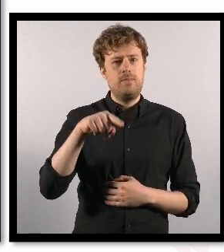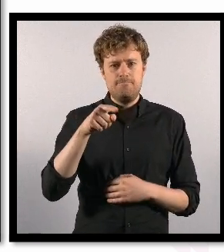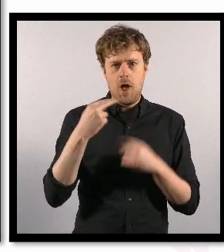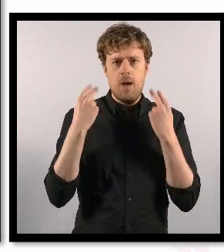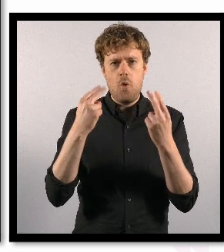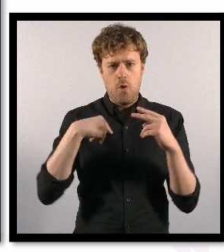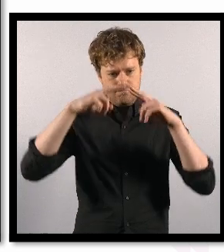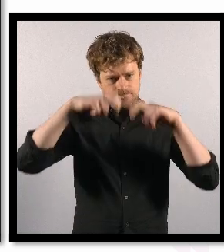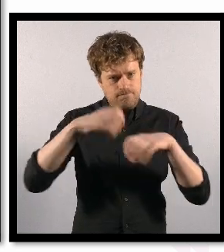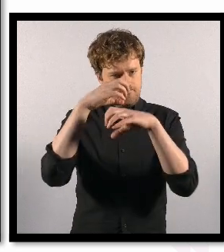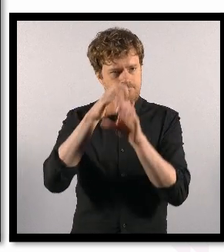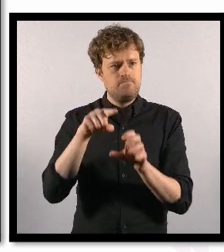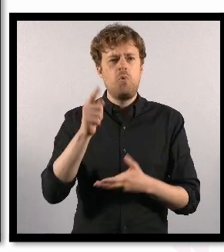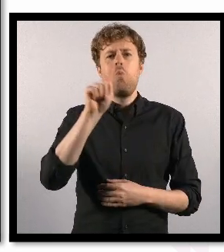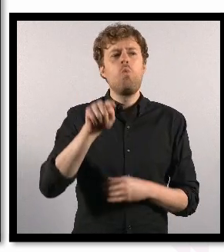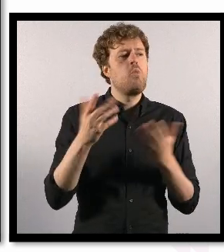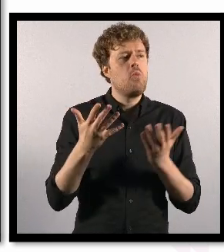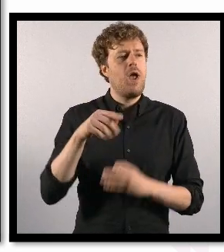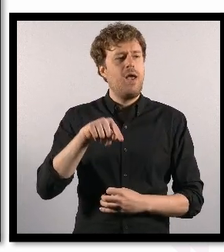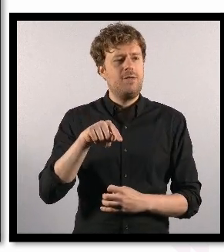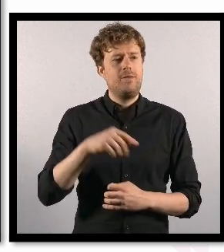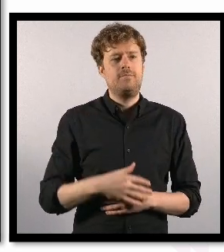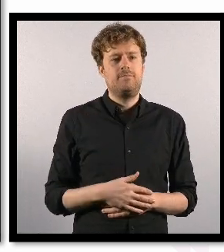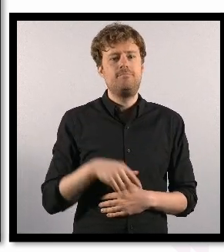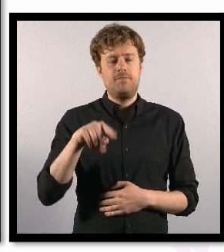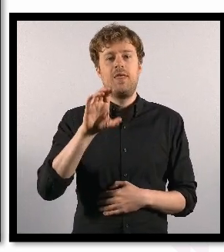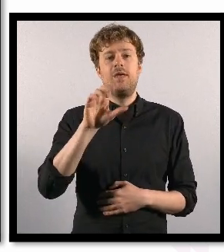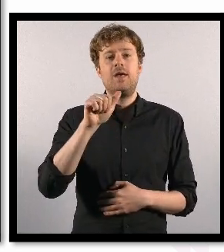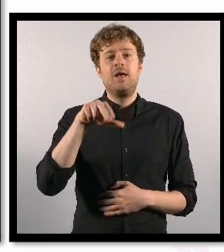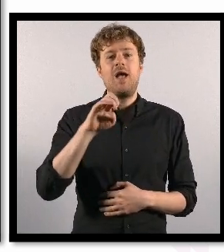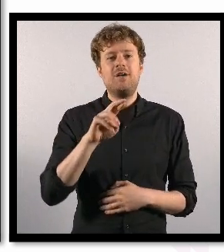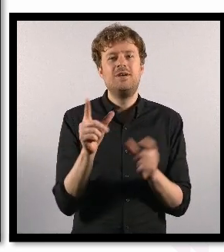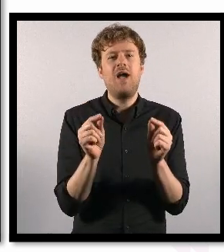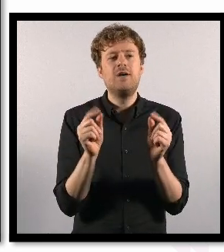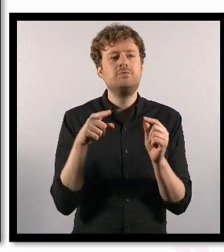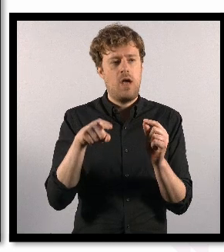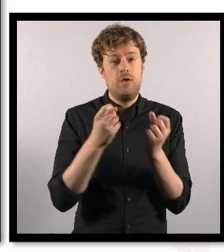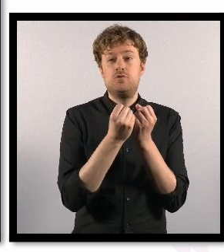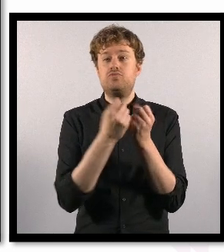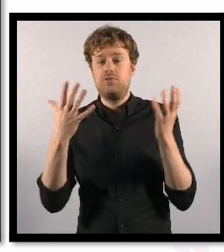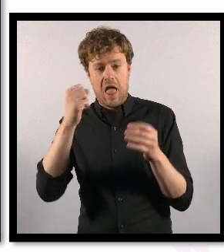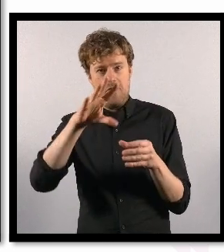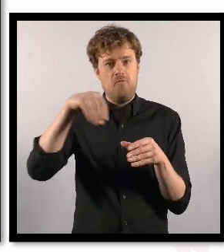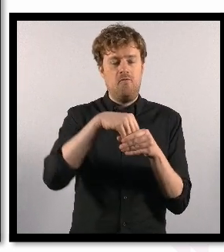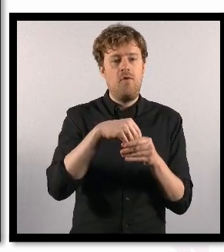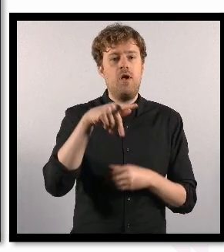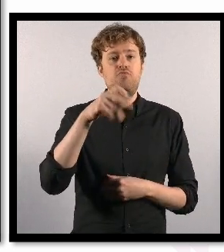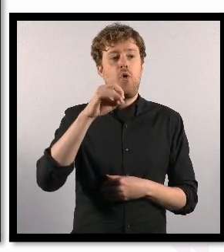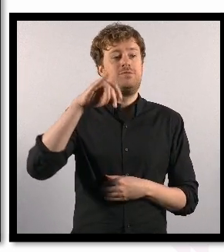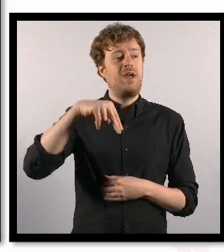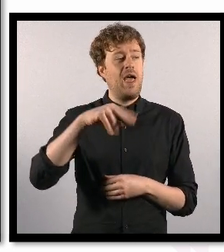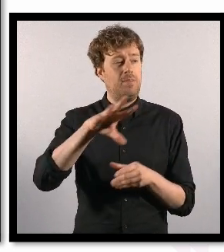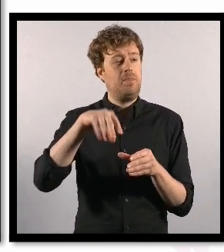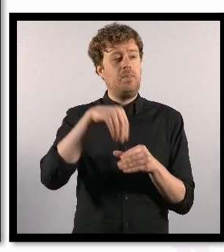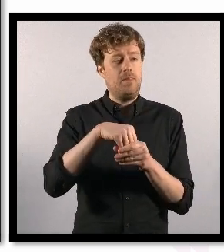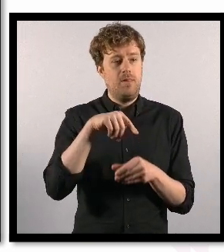in many neurodegenerative diseases. So they are kind of important for the whole mankind. And